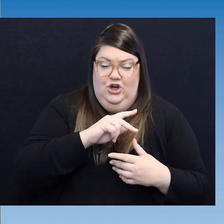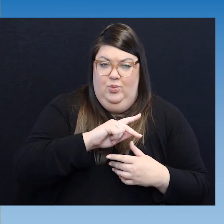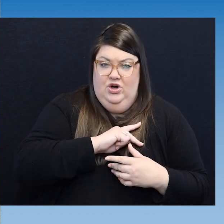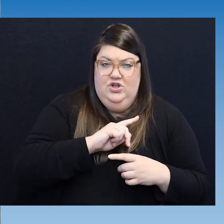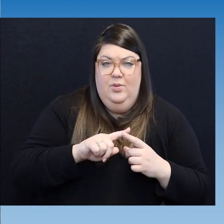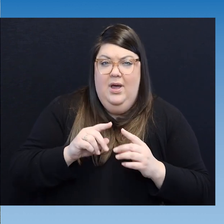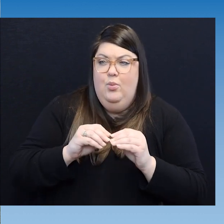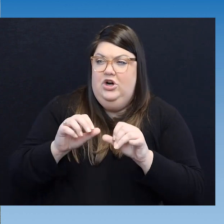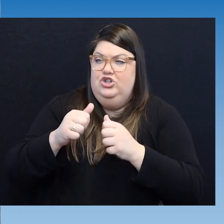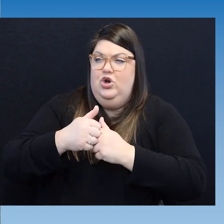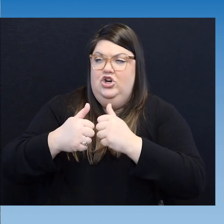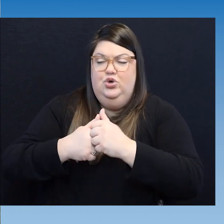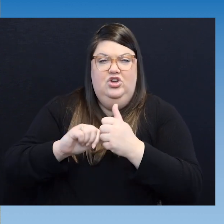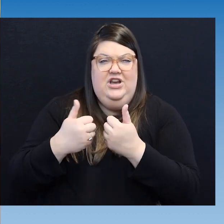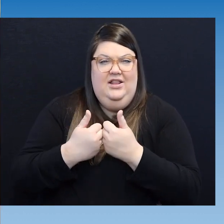structural challenges.